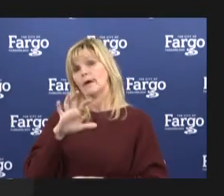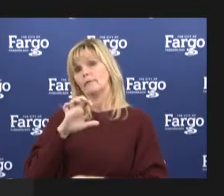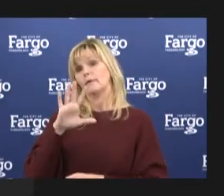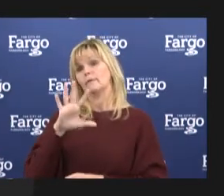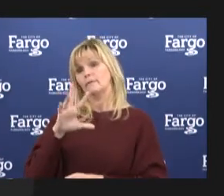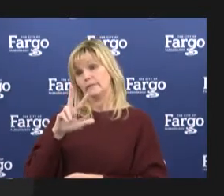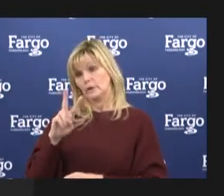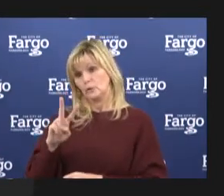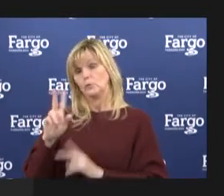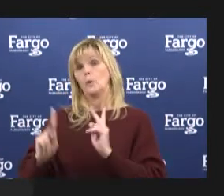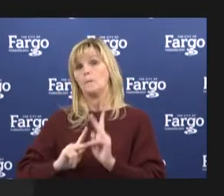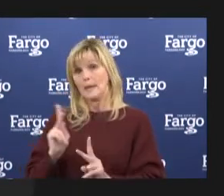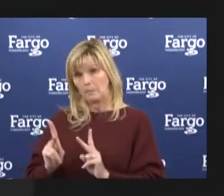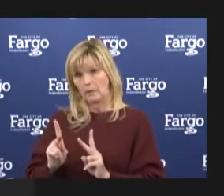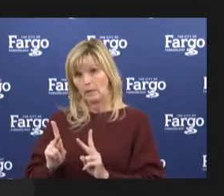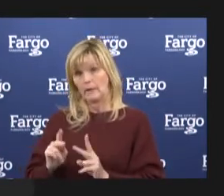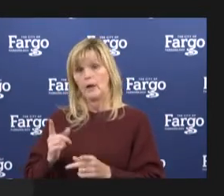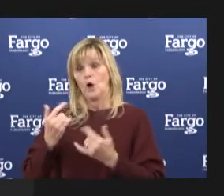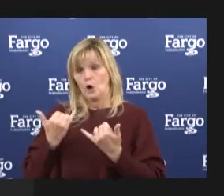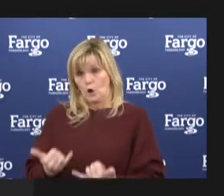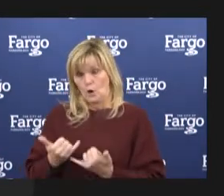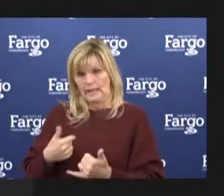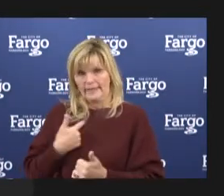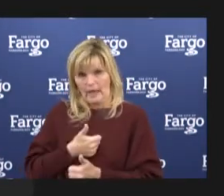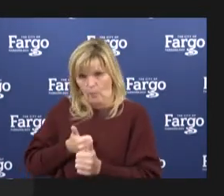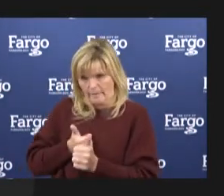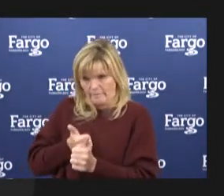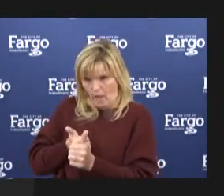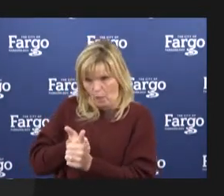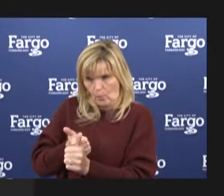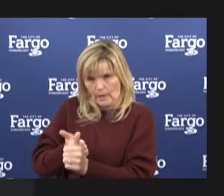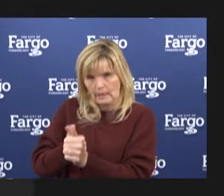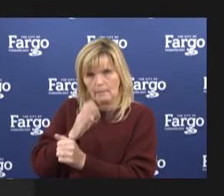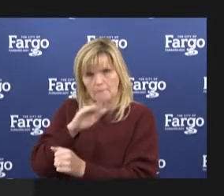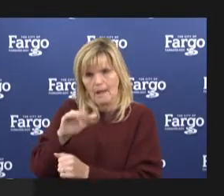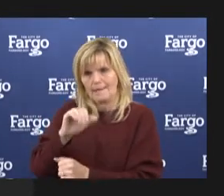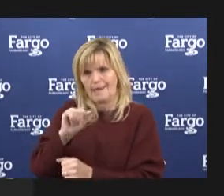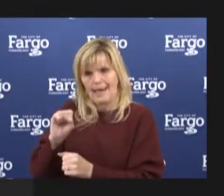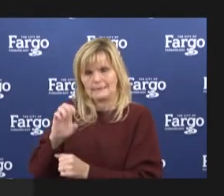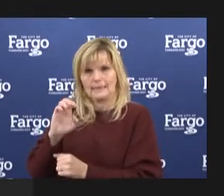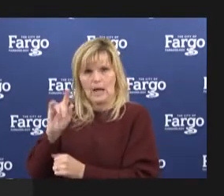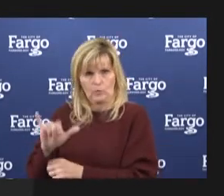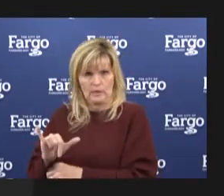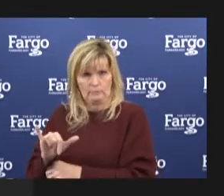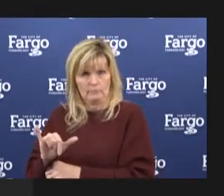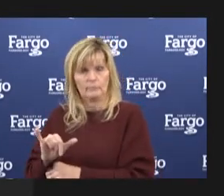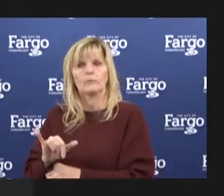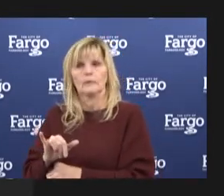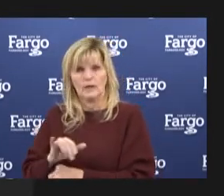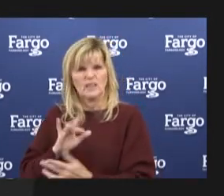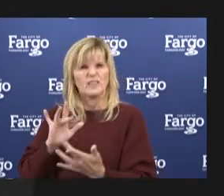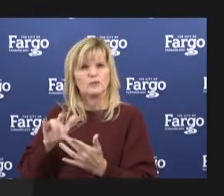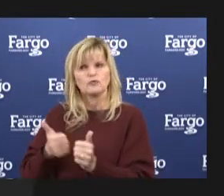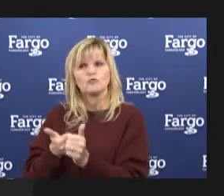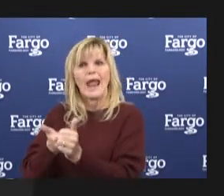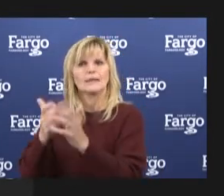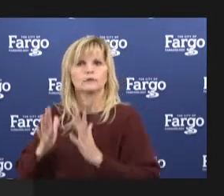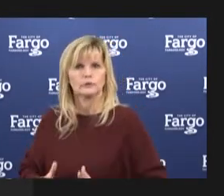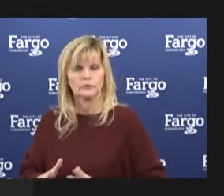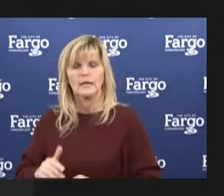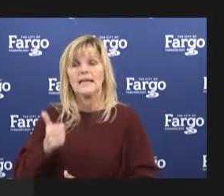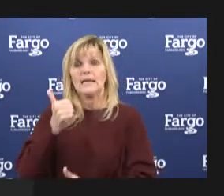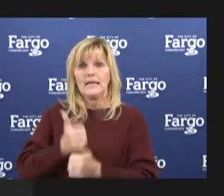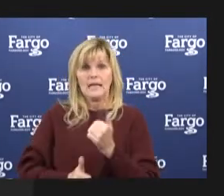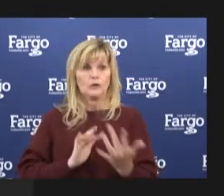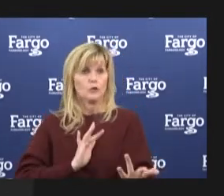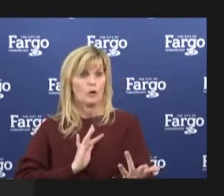552 people that are currently being followed by Cass County contact tracers. With each contact, we